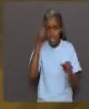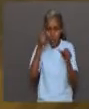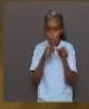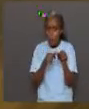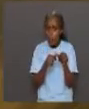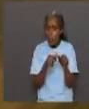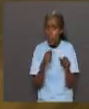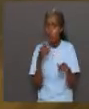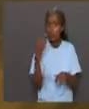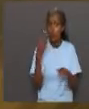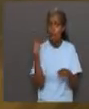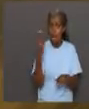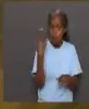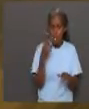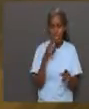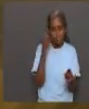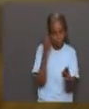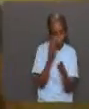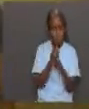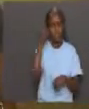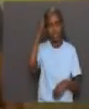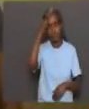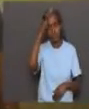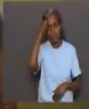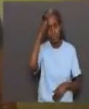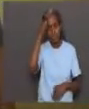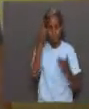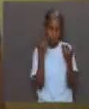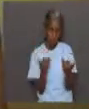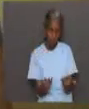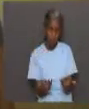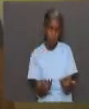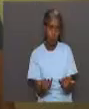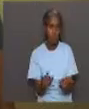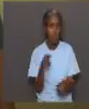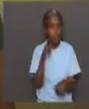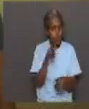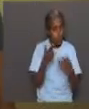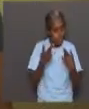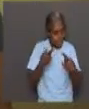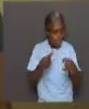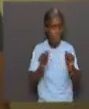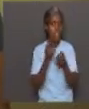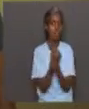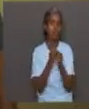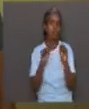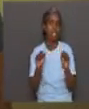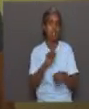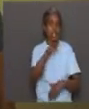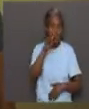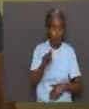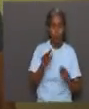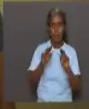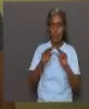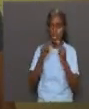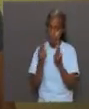to apply the correct theorems. Now, you shall try to solve a problem in